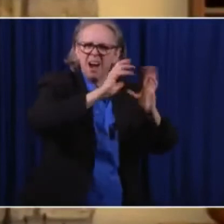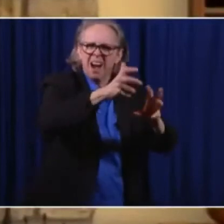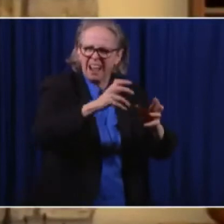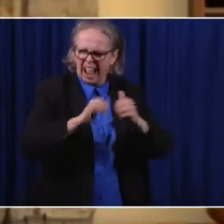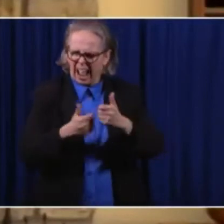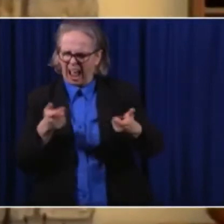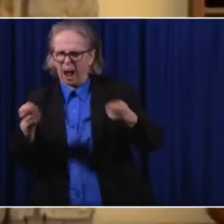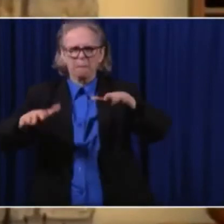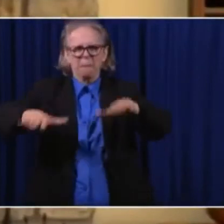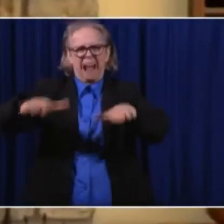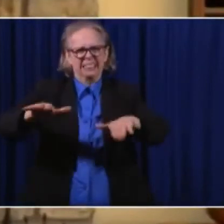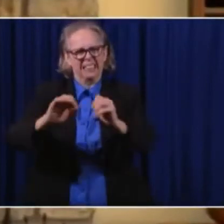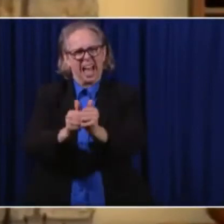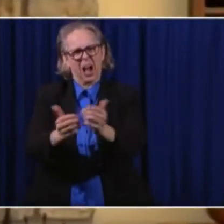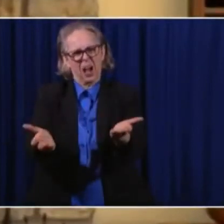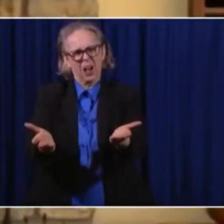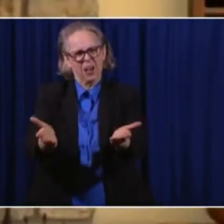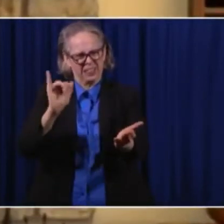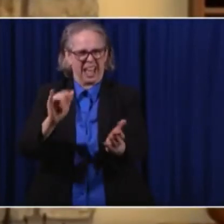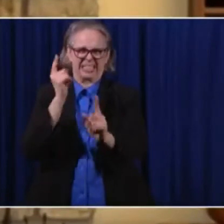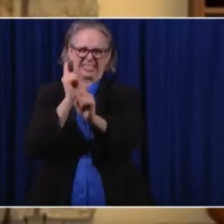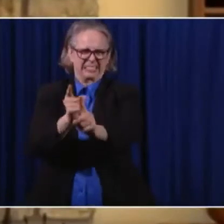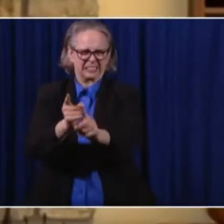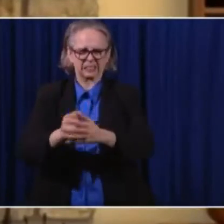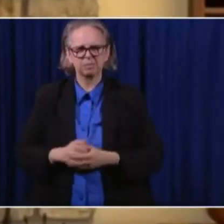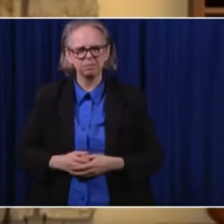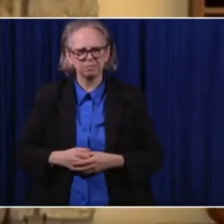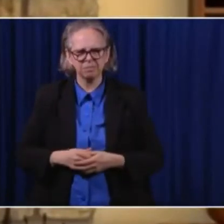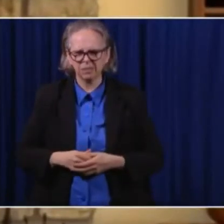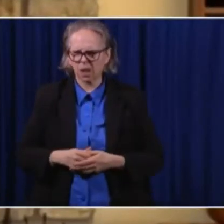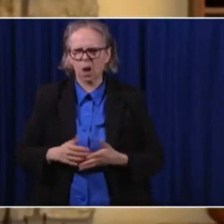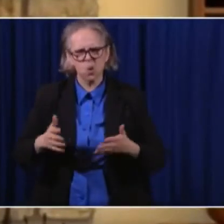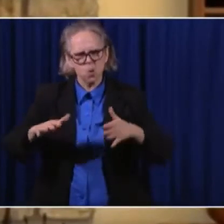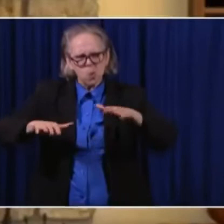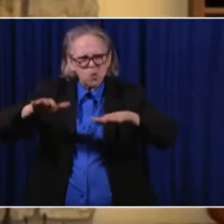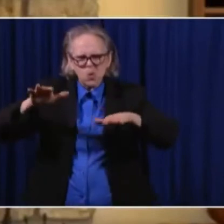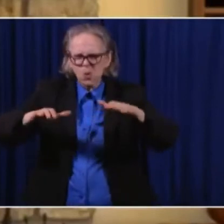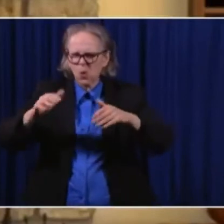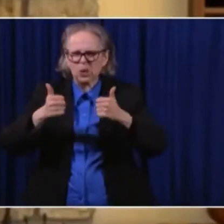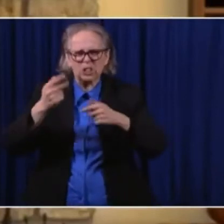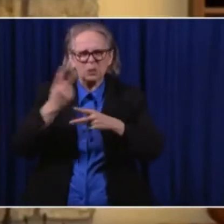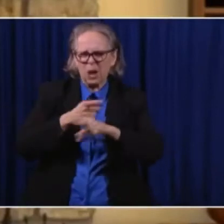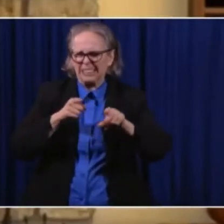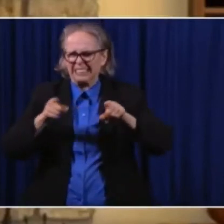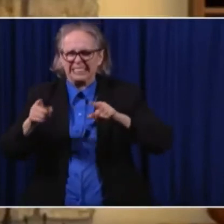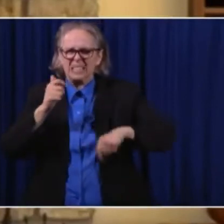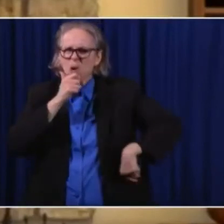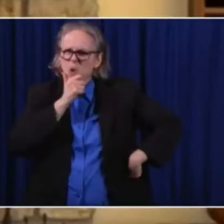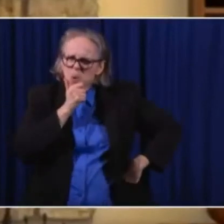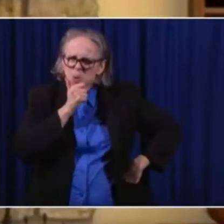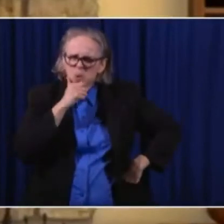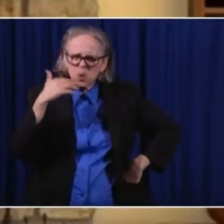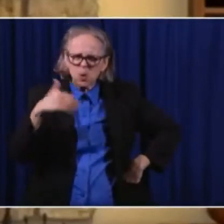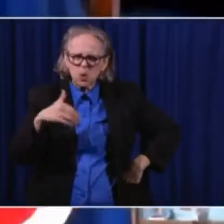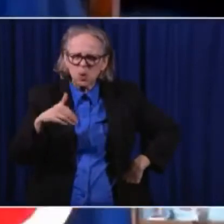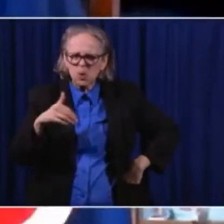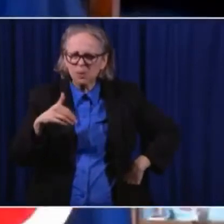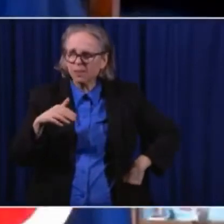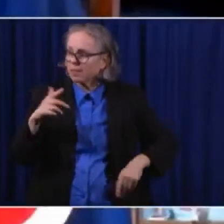bad decisions. Which one's worse? Which one's least worse? So, Lieutenant Governor. Yes, thank you,